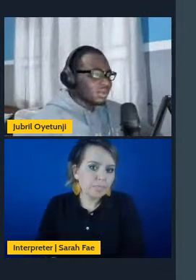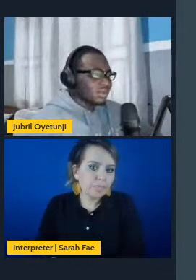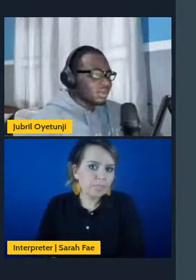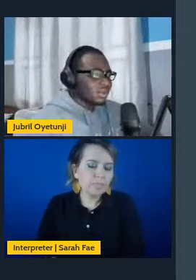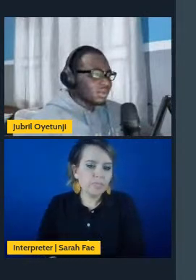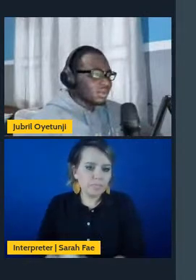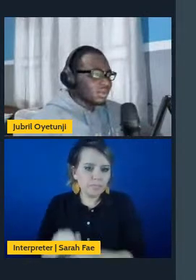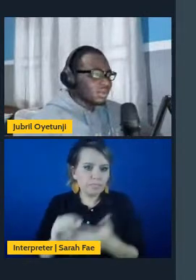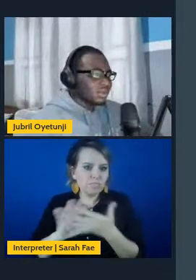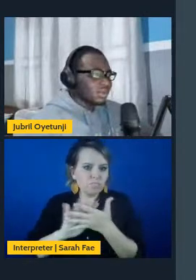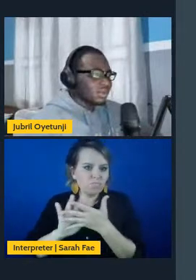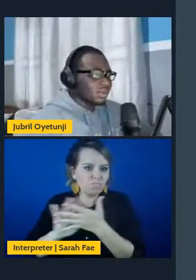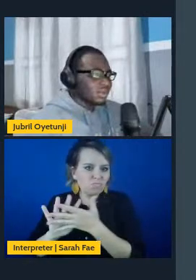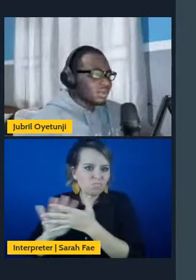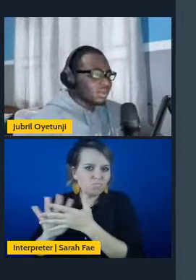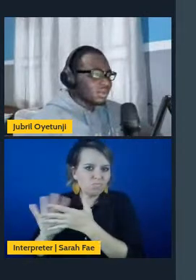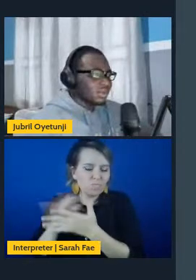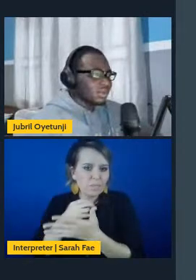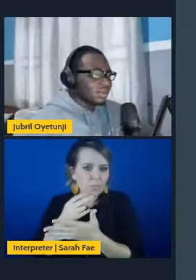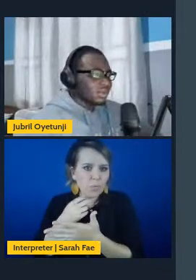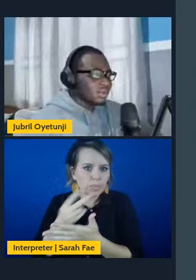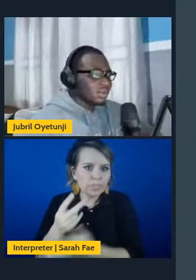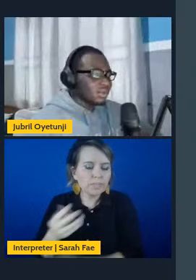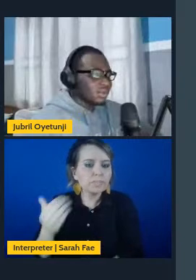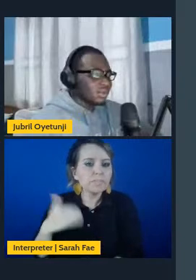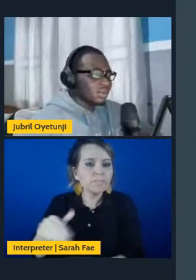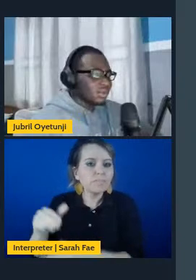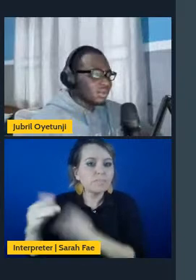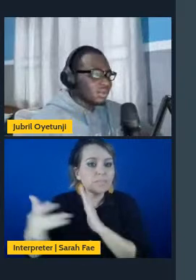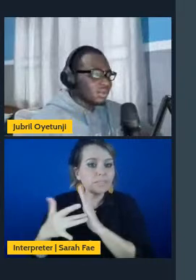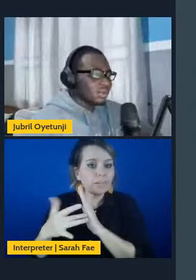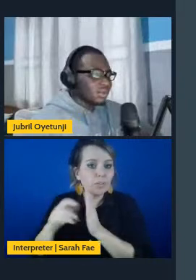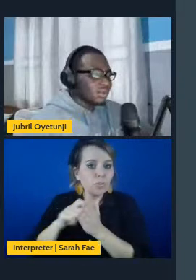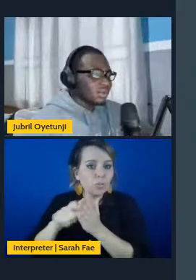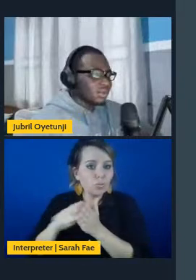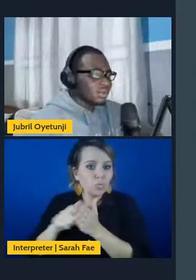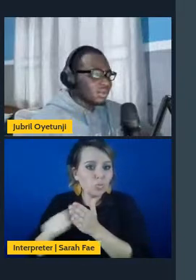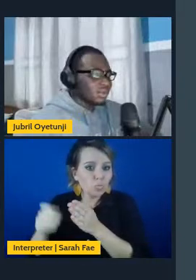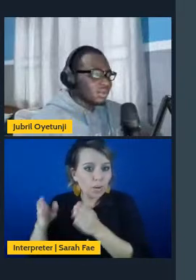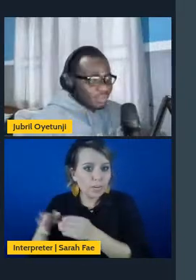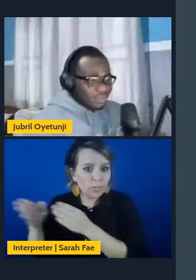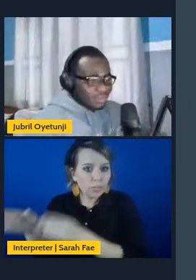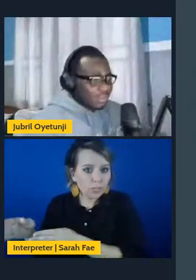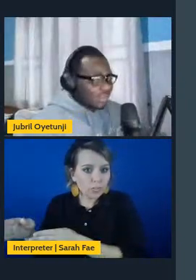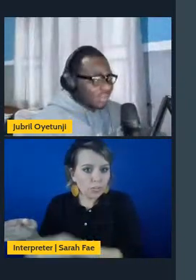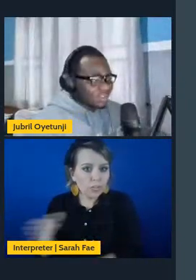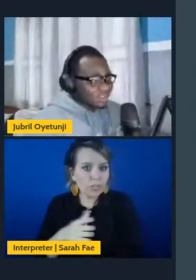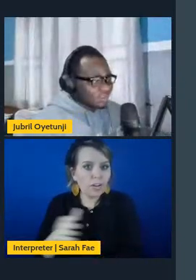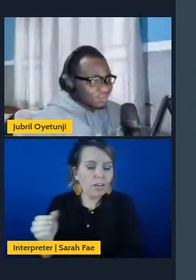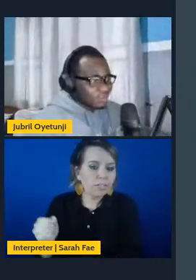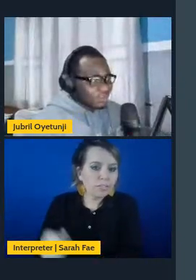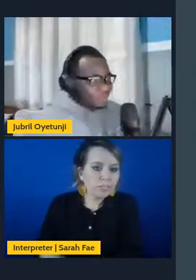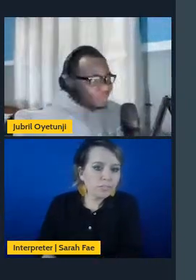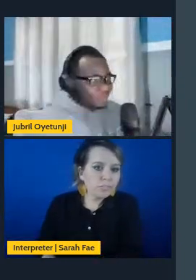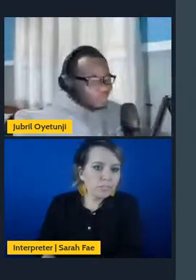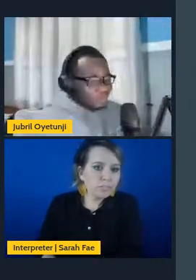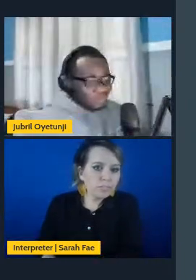Also, tech and again speaking or the X or Twitter, whatever it's called these days.